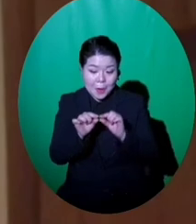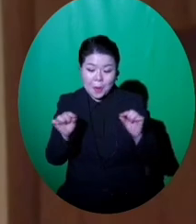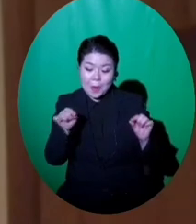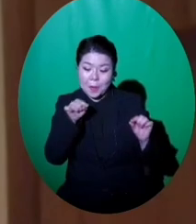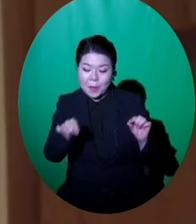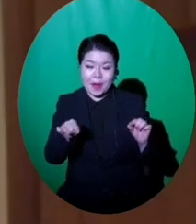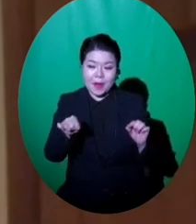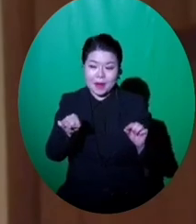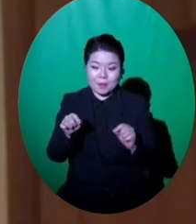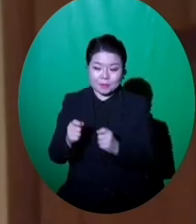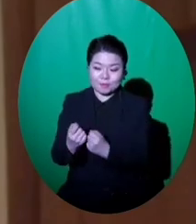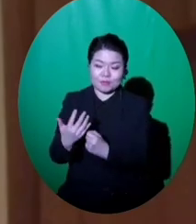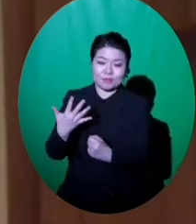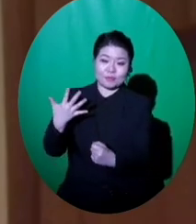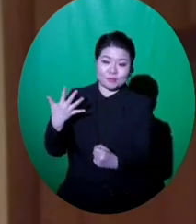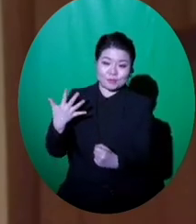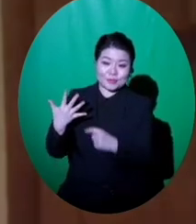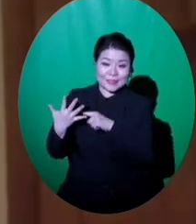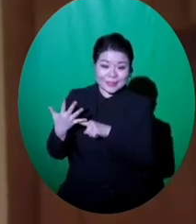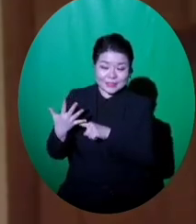many others. And